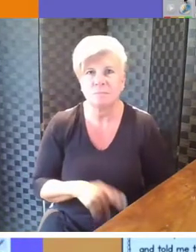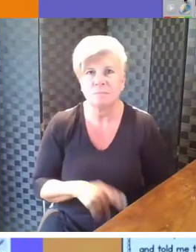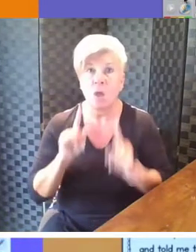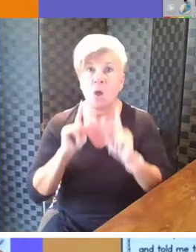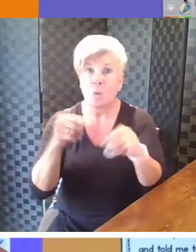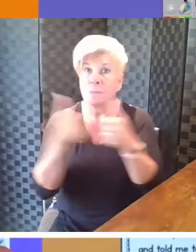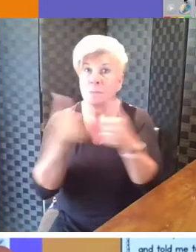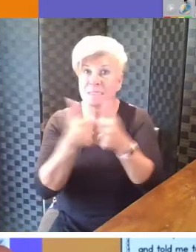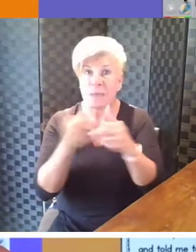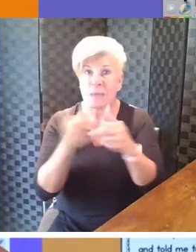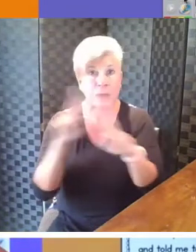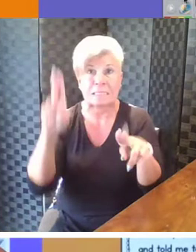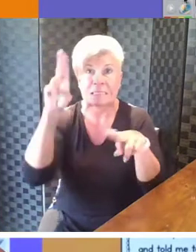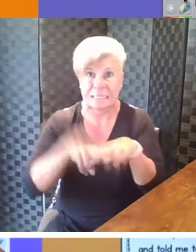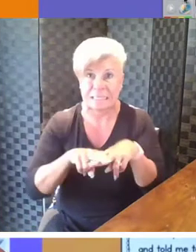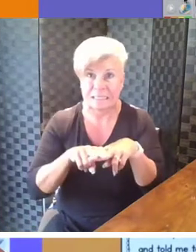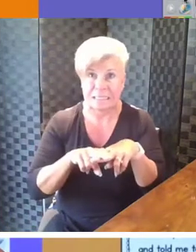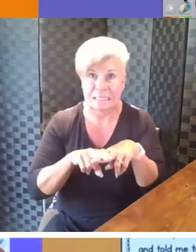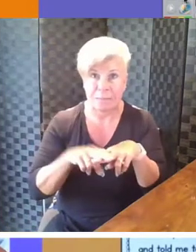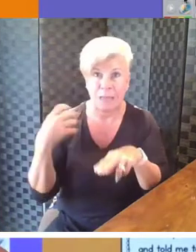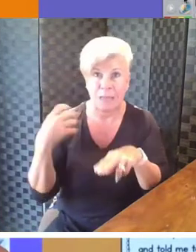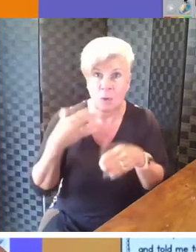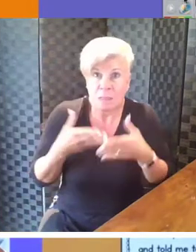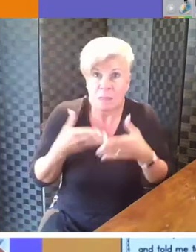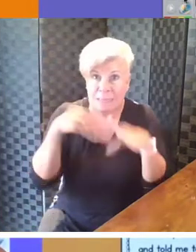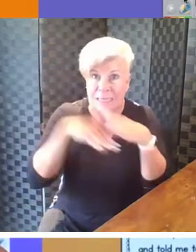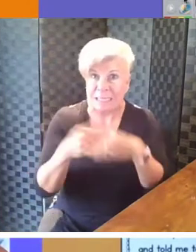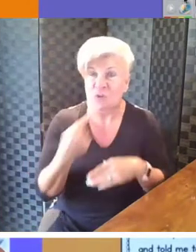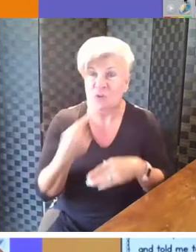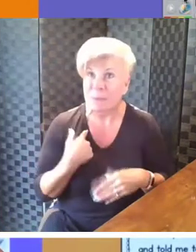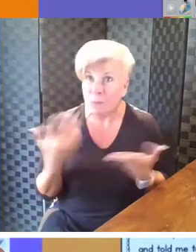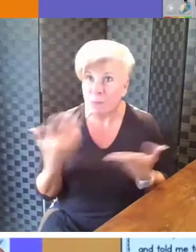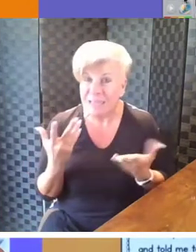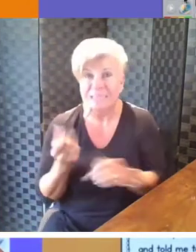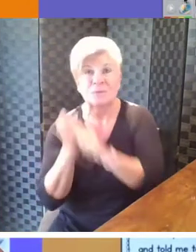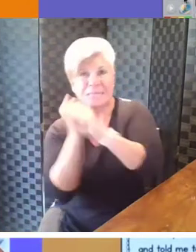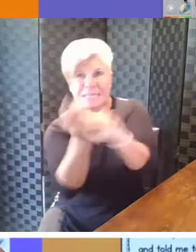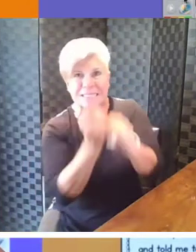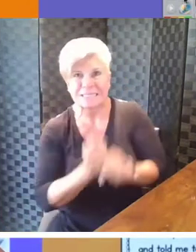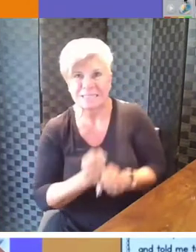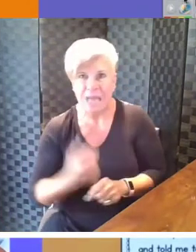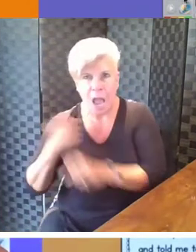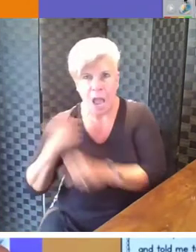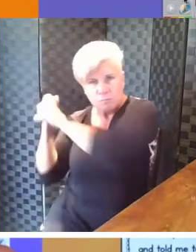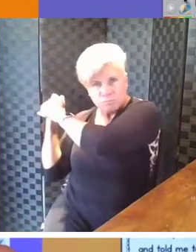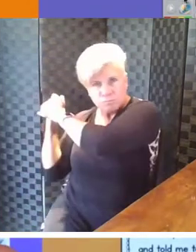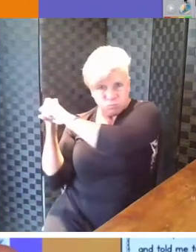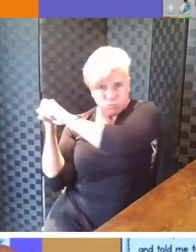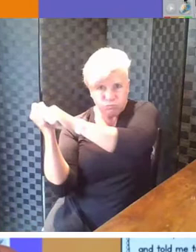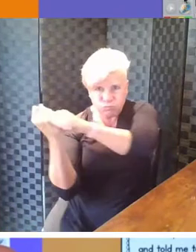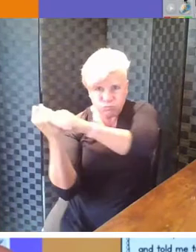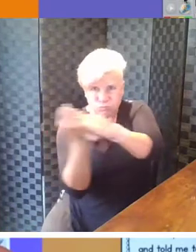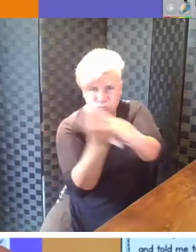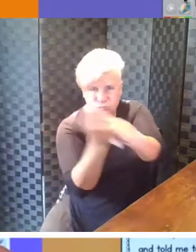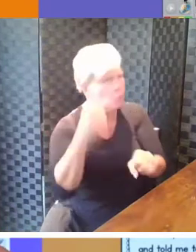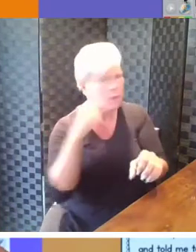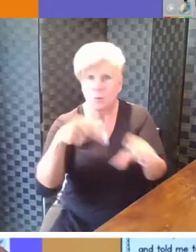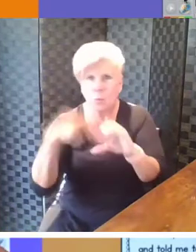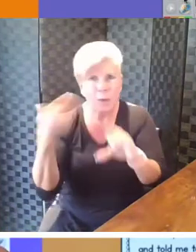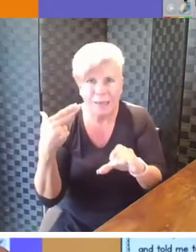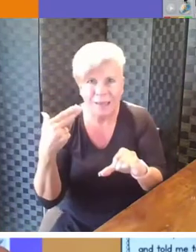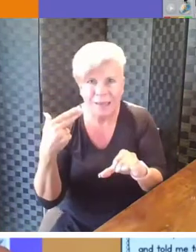to my game and I was ready to sit when my coach let me in and told me to hit. I swung the bat. I